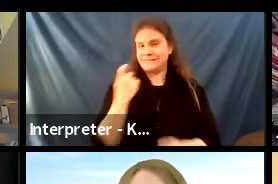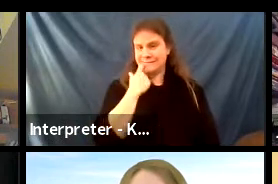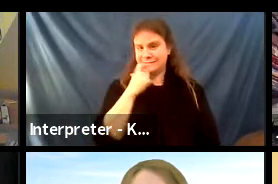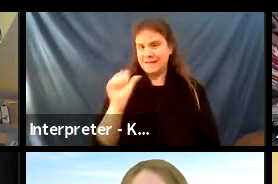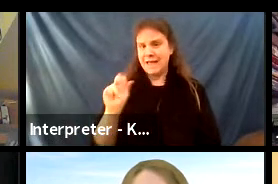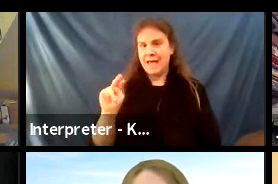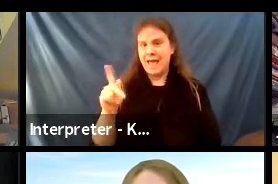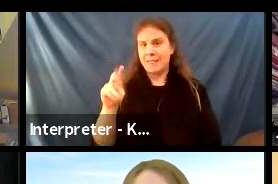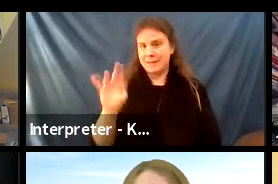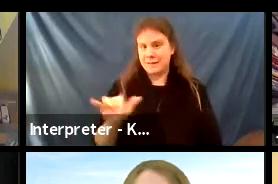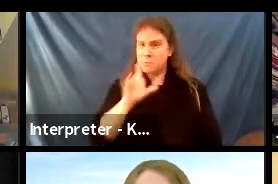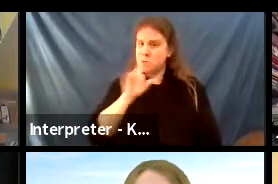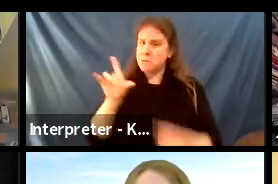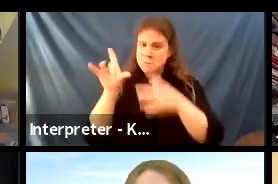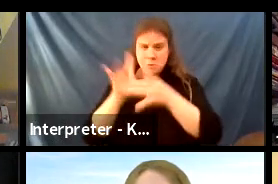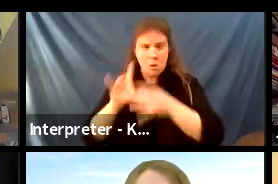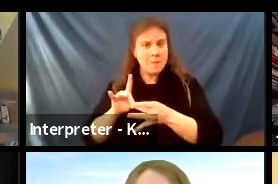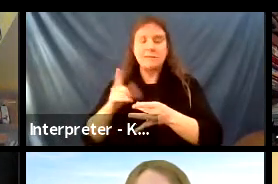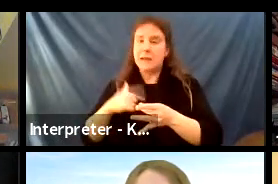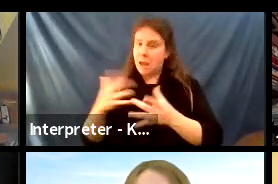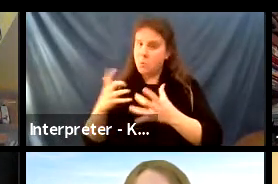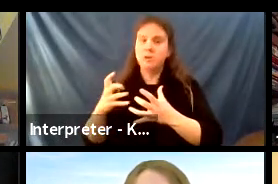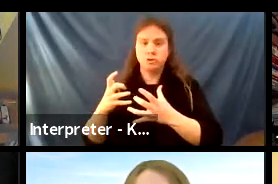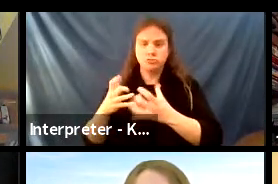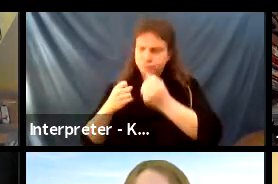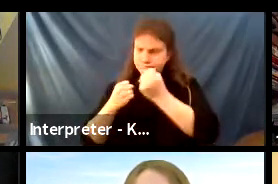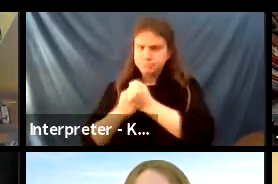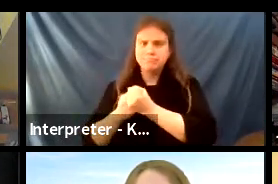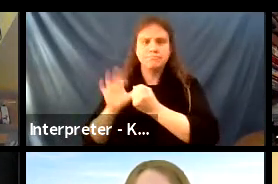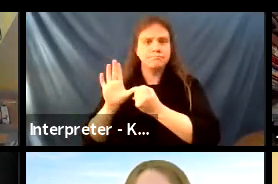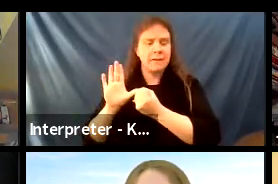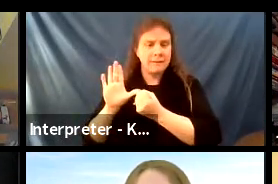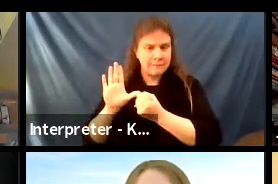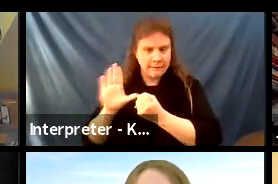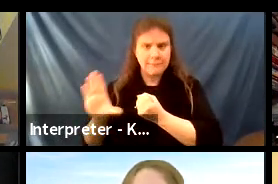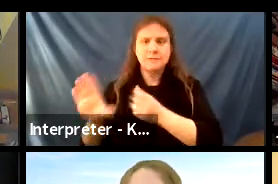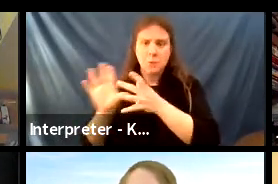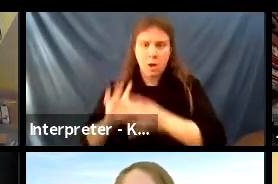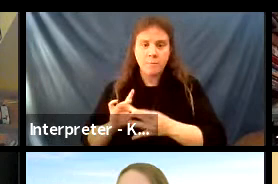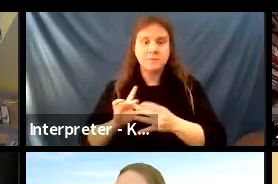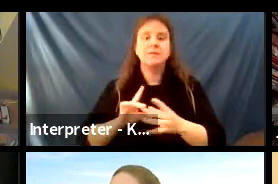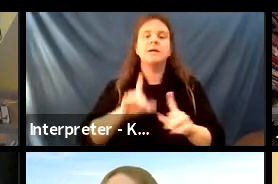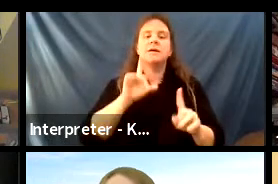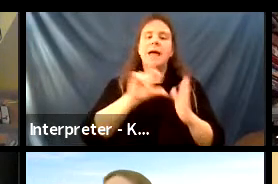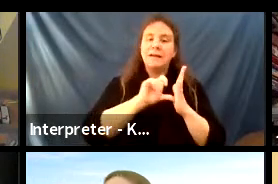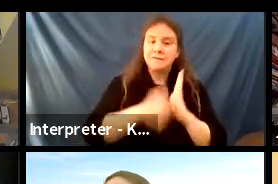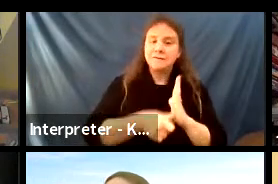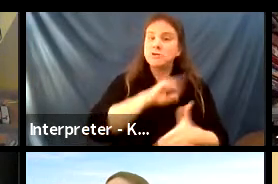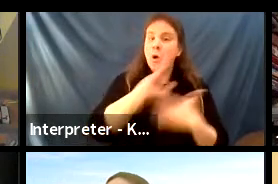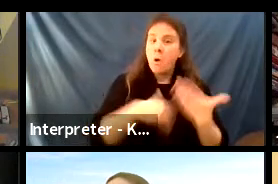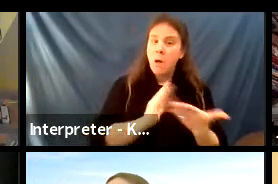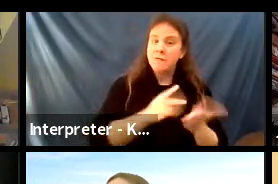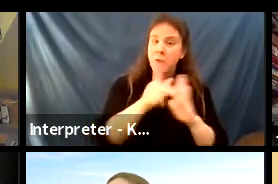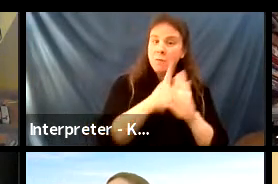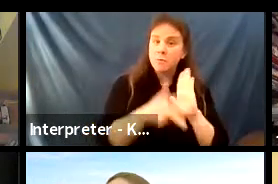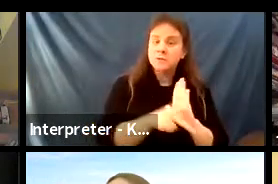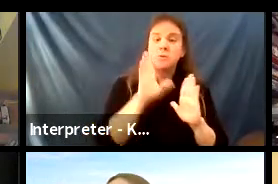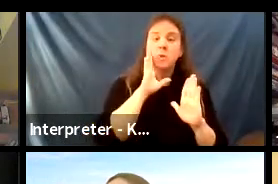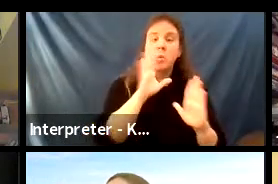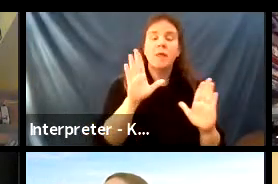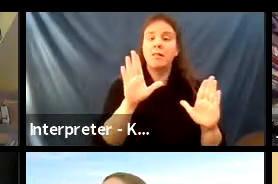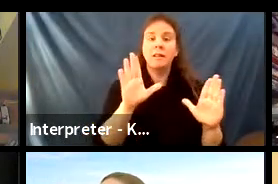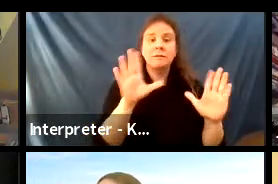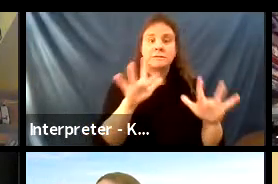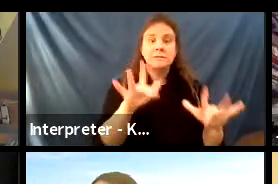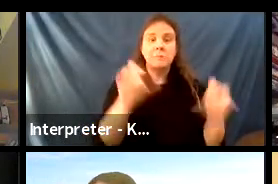but really did also want to reiterate the point that all of these principles really are going to kind of evaporate if we allow this to move forward